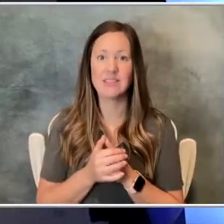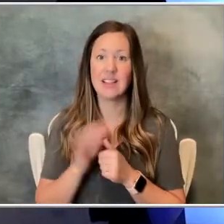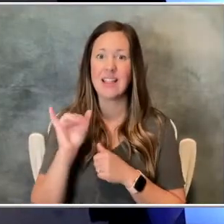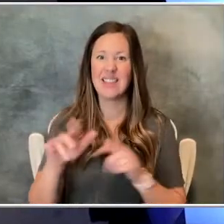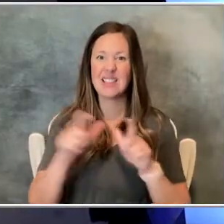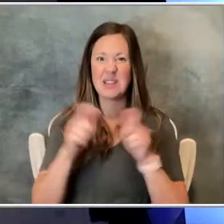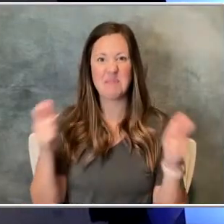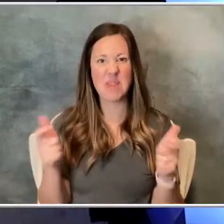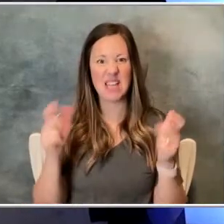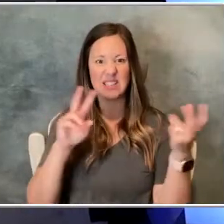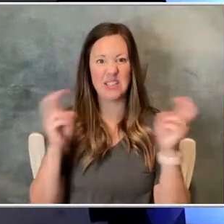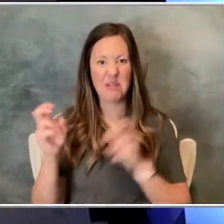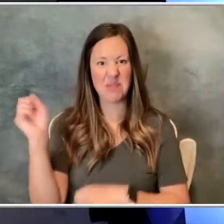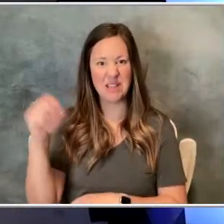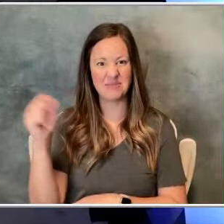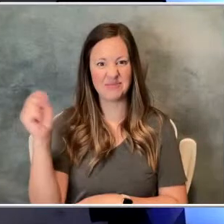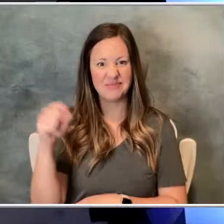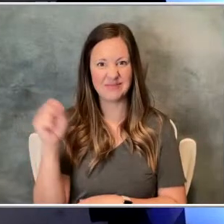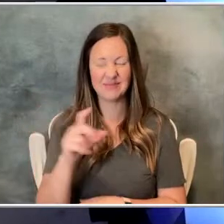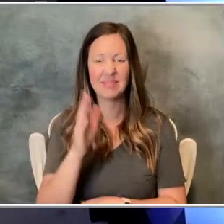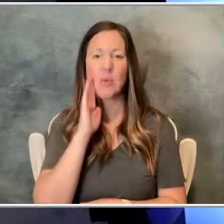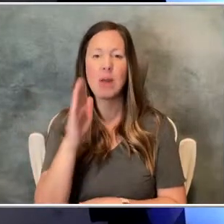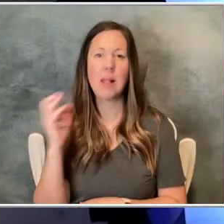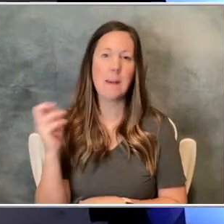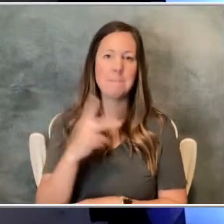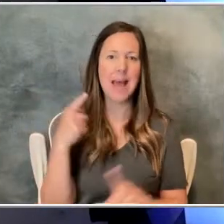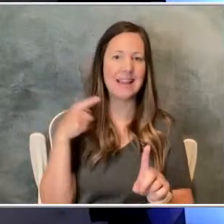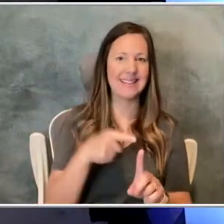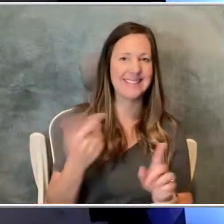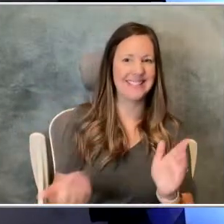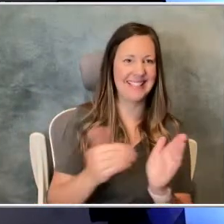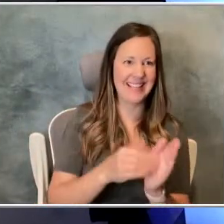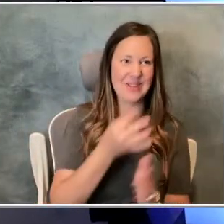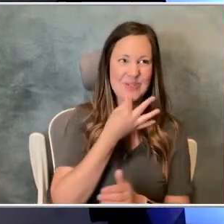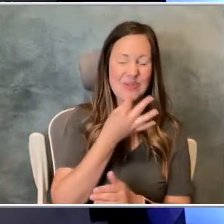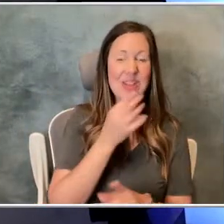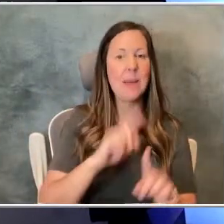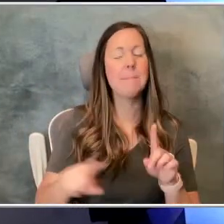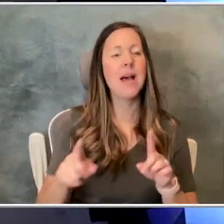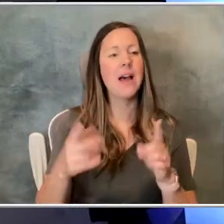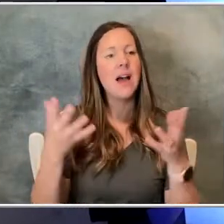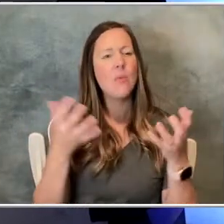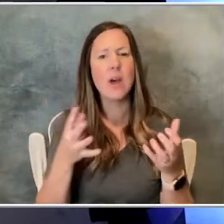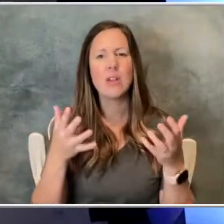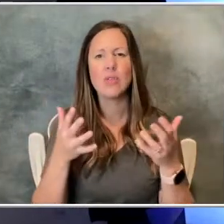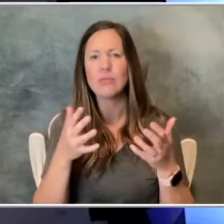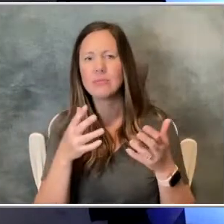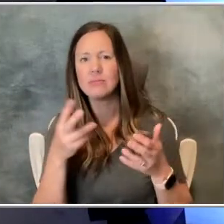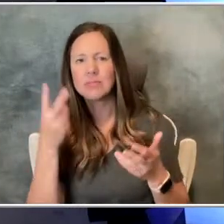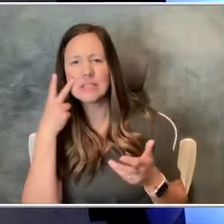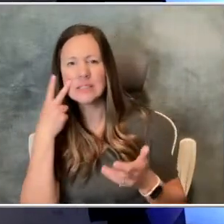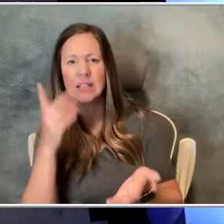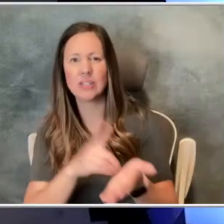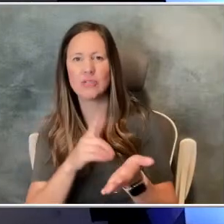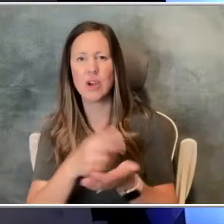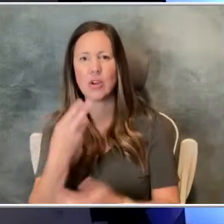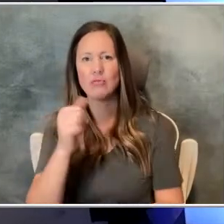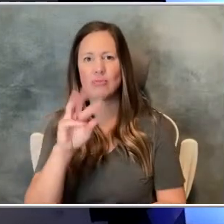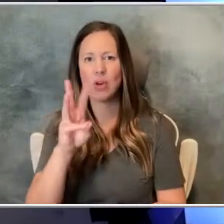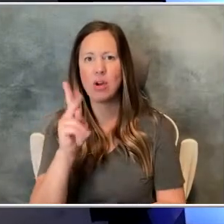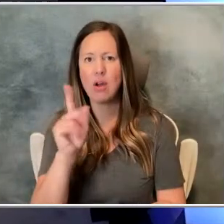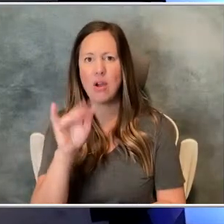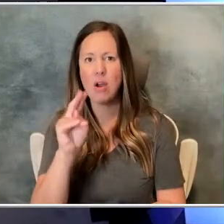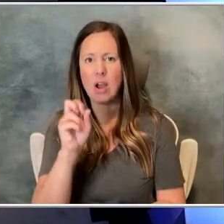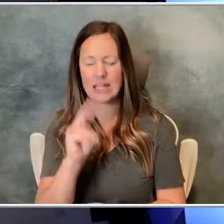some questions for it, but we're going to come back to it in just a moment. We're going to check in with Dr. Dana Hawkinson, our Medical Director of Infection Prevention and